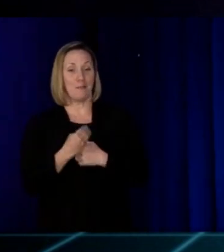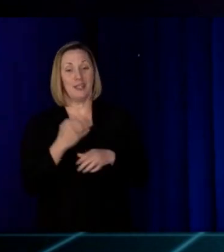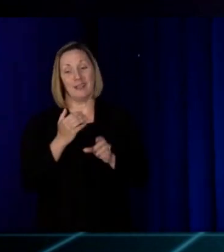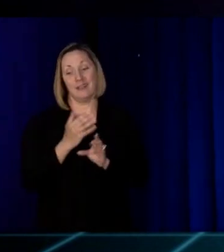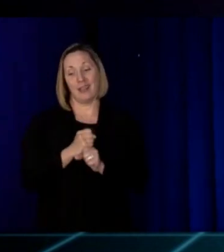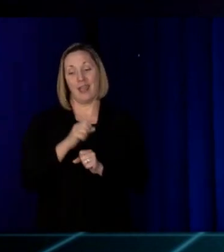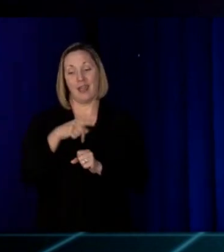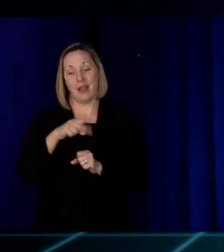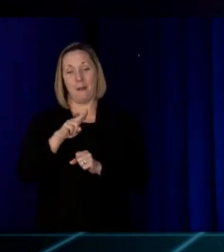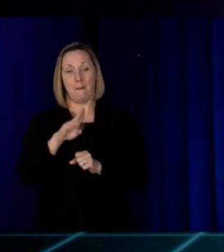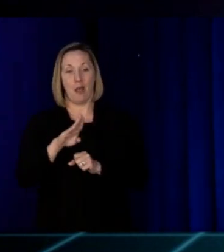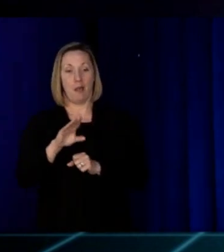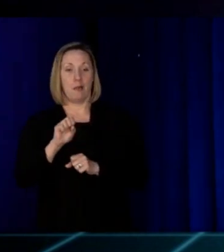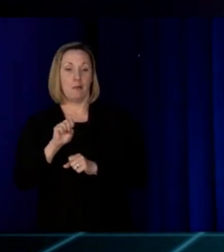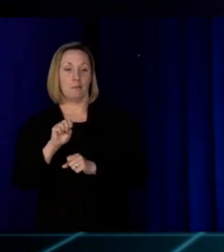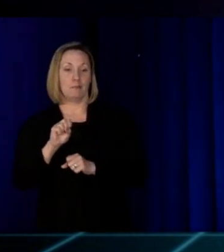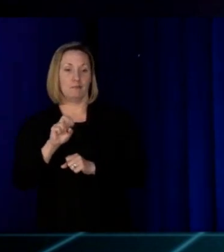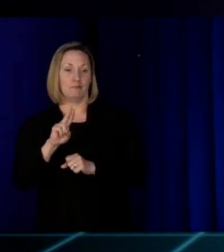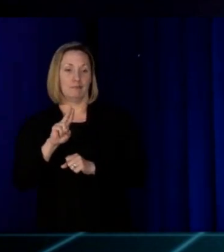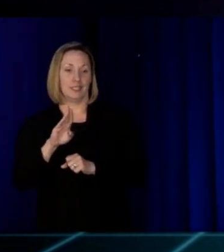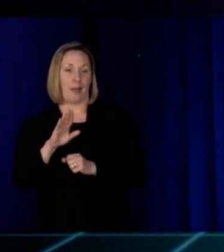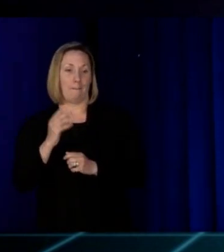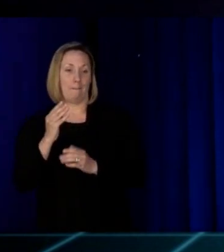good. Yeah.